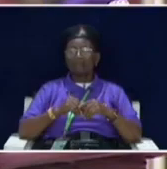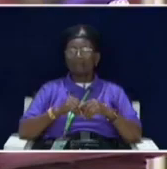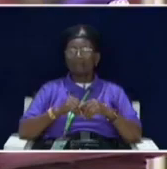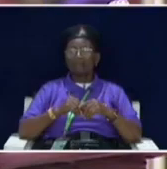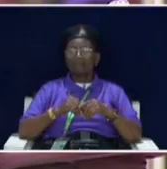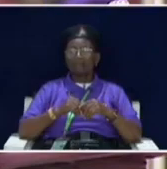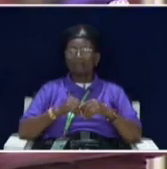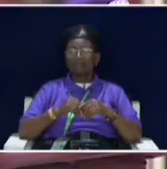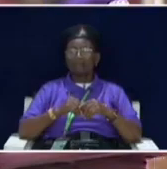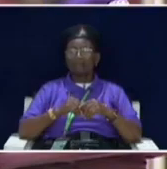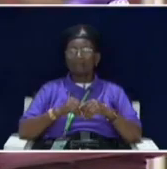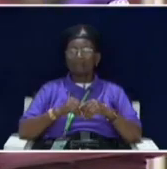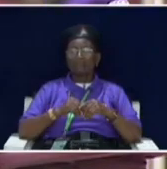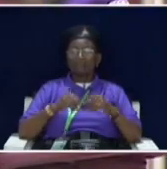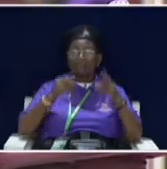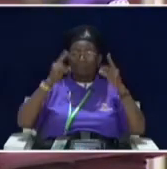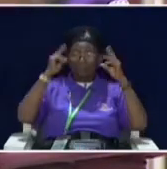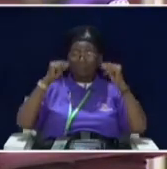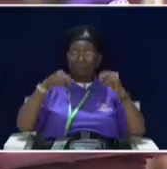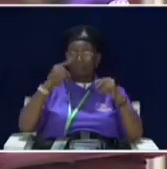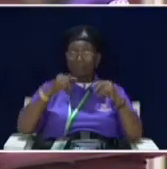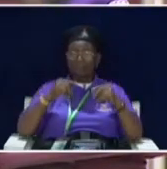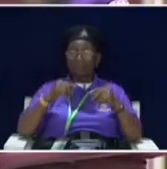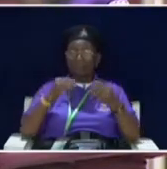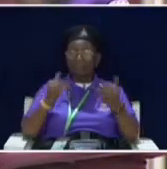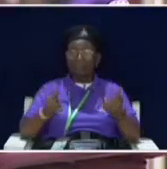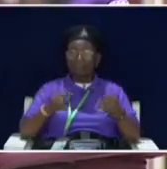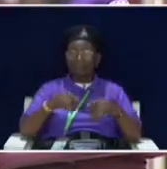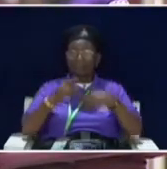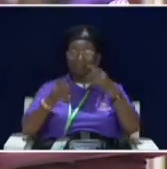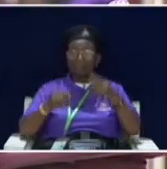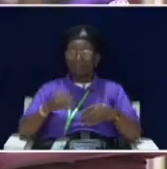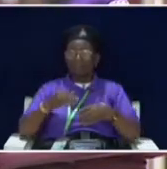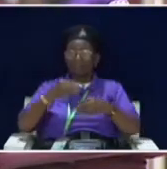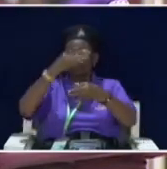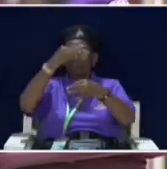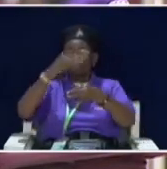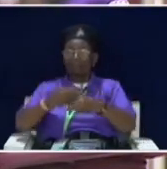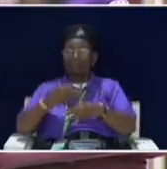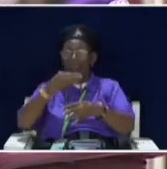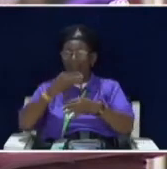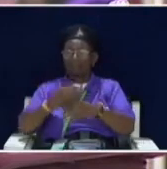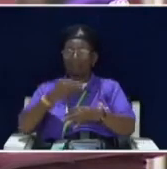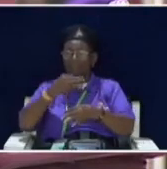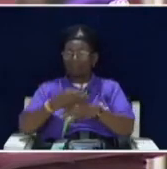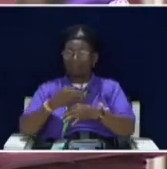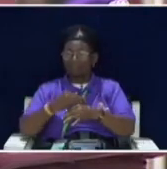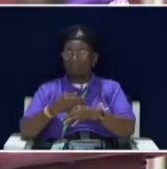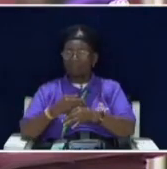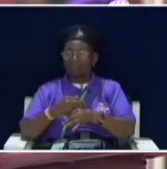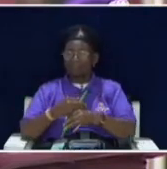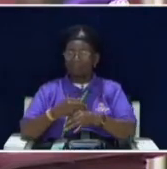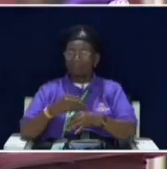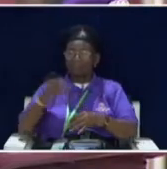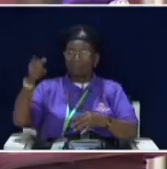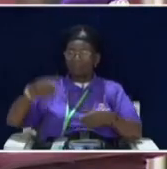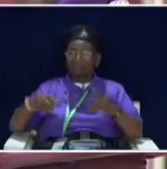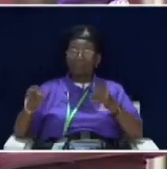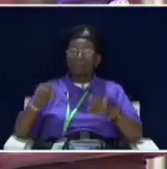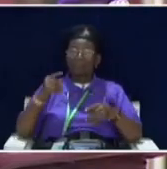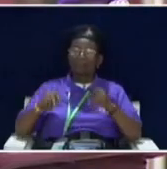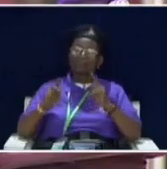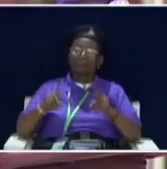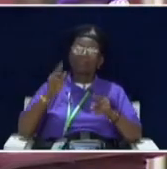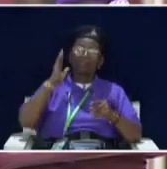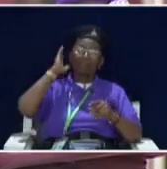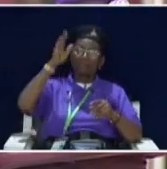won. Moses said, now go forward. Moses so mo pe e tesi waju. They could have said, eh,